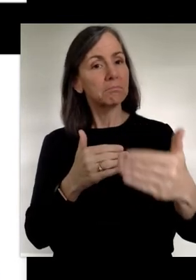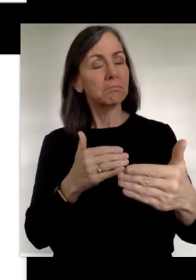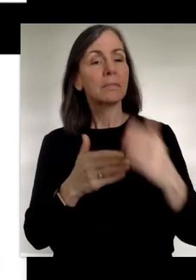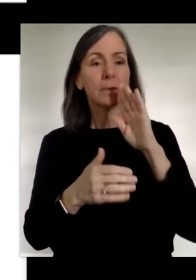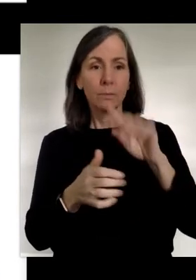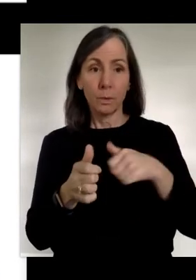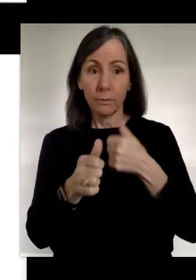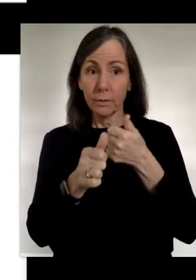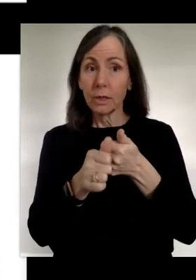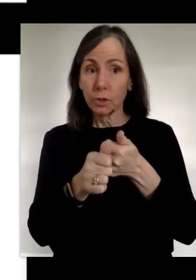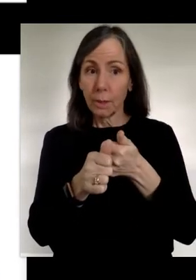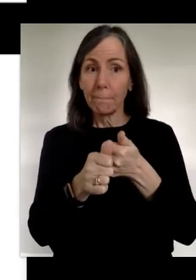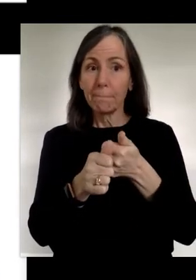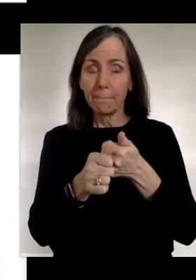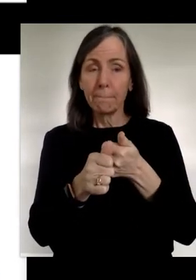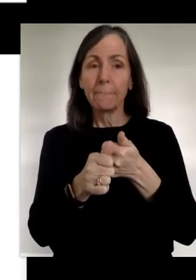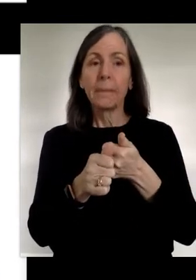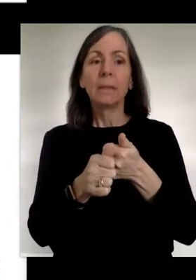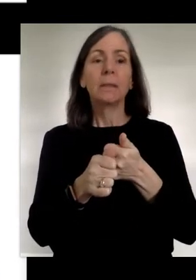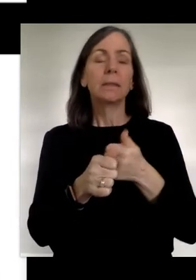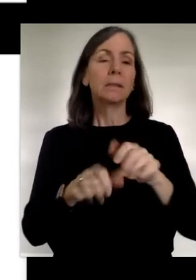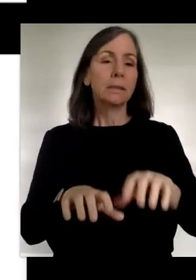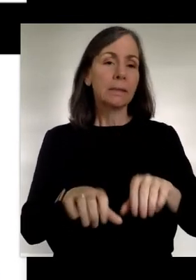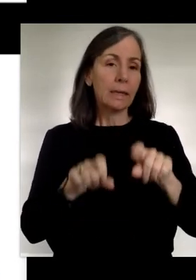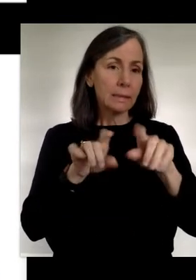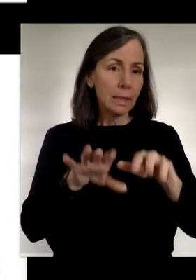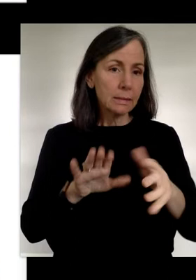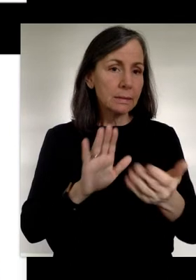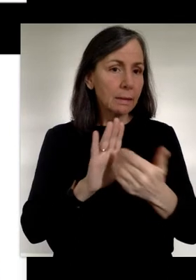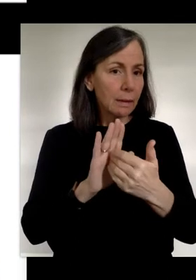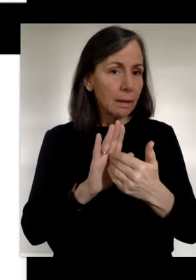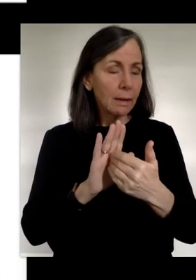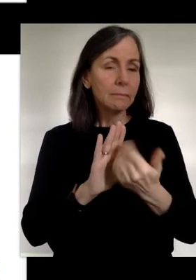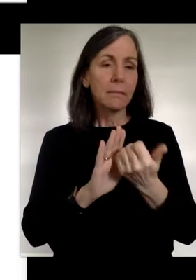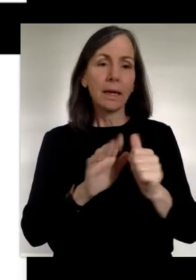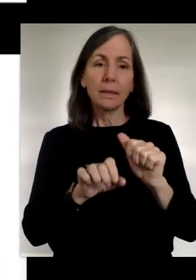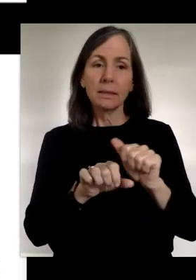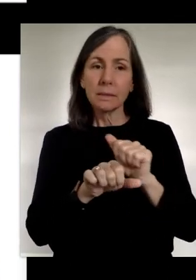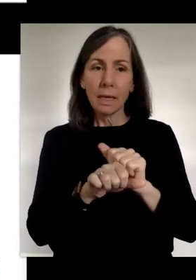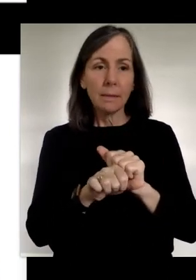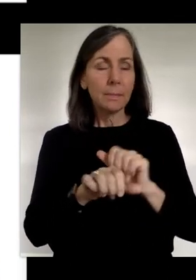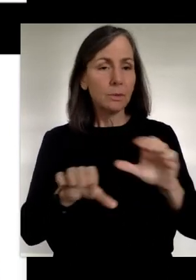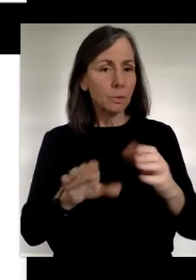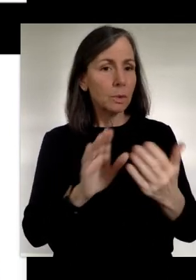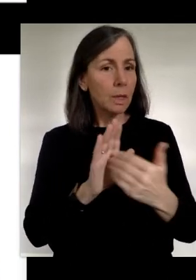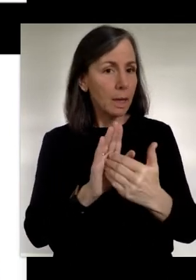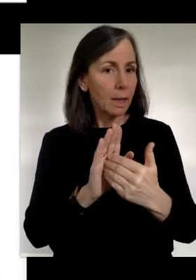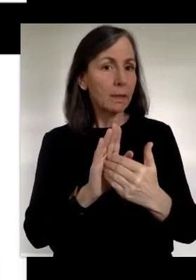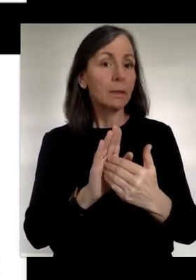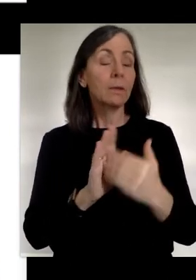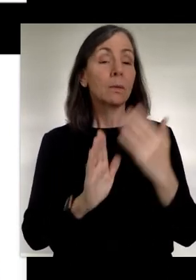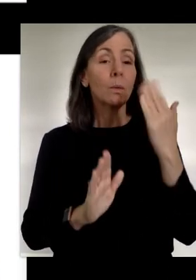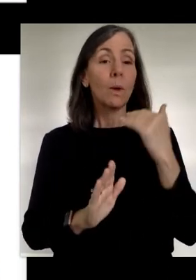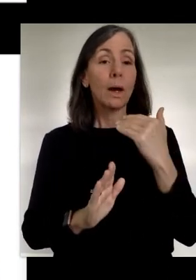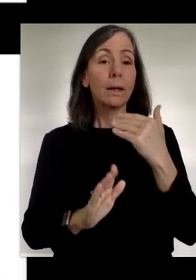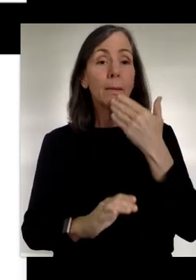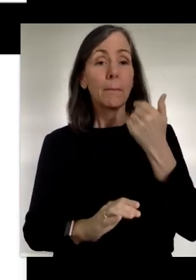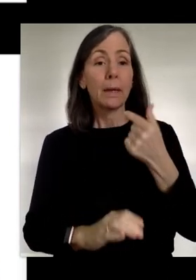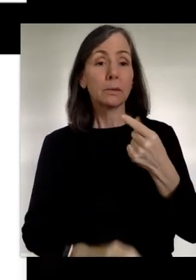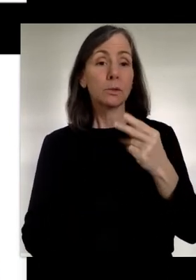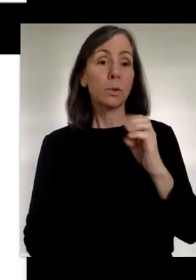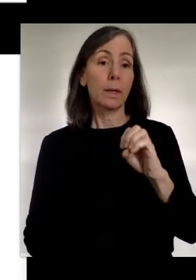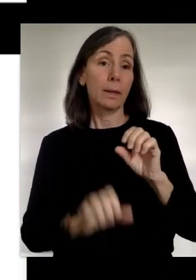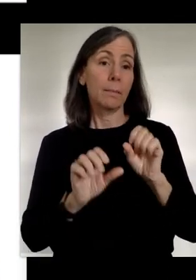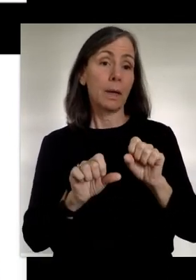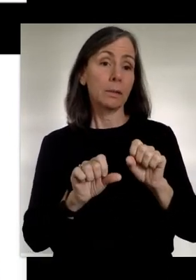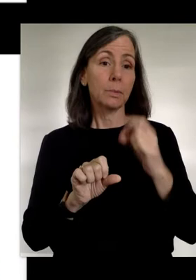up, redoing the assessments or any assignments so you can get the highest grade you possibly can for quarter three